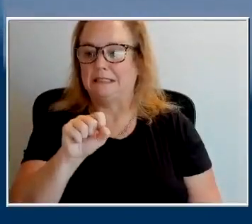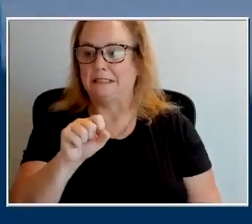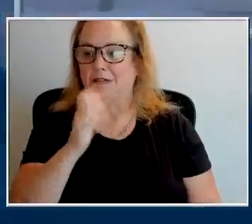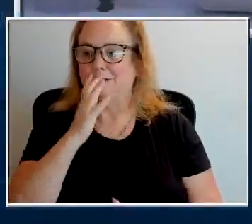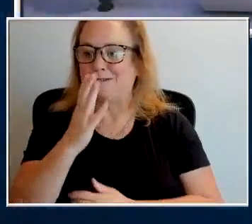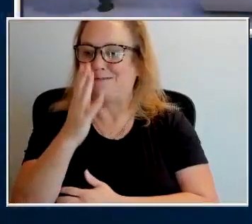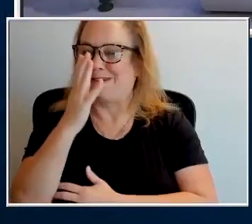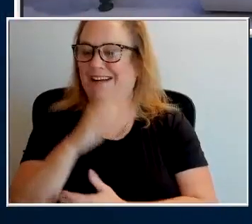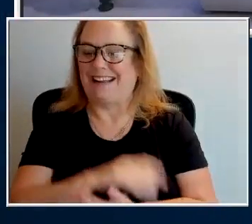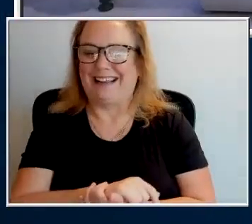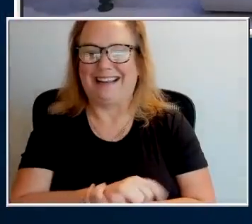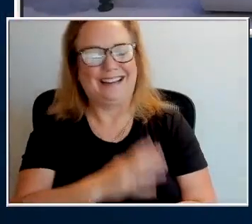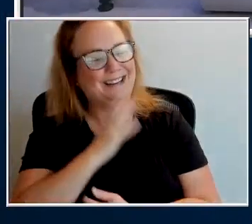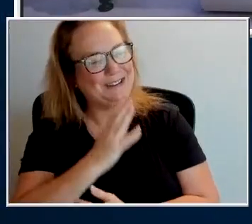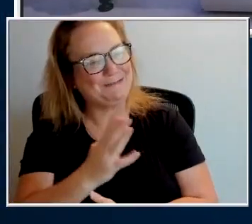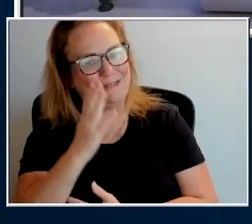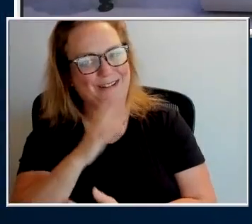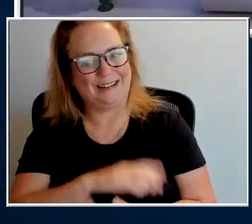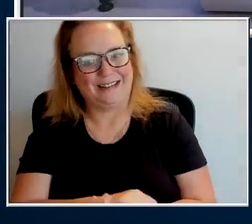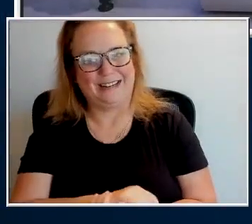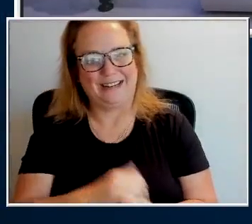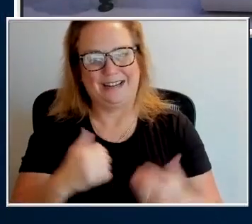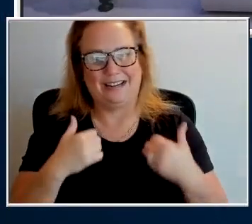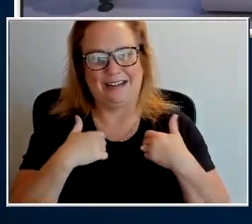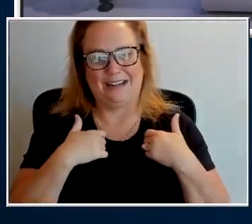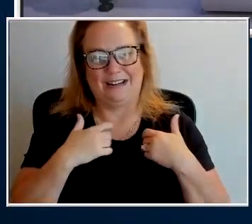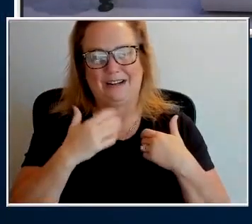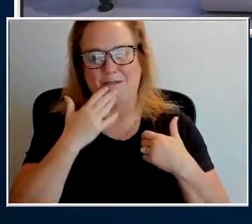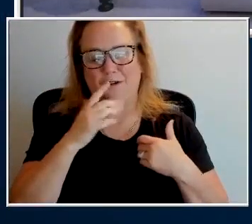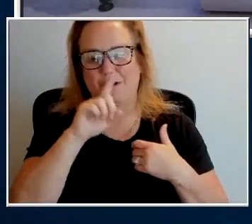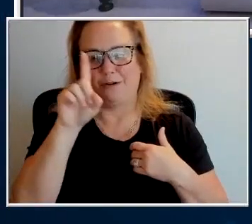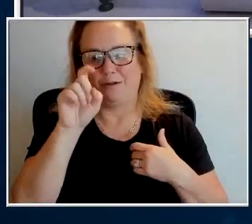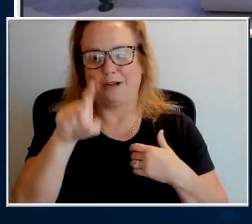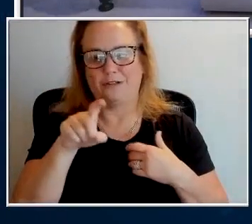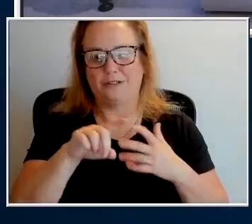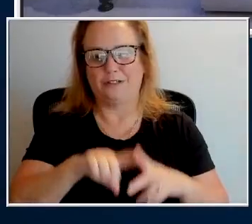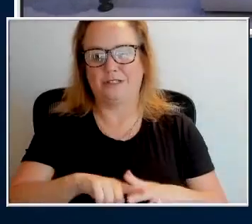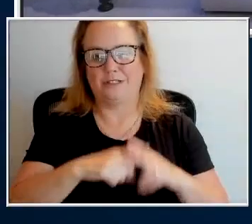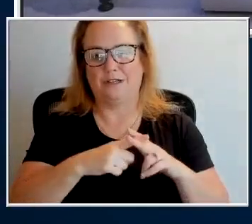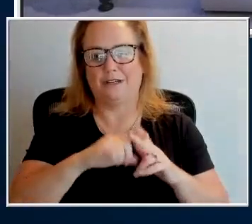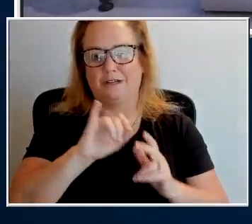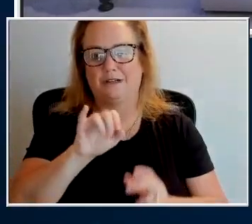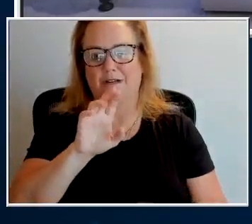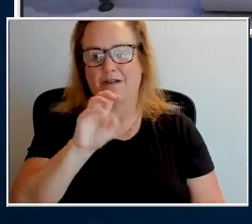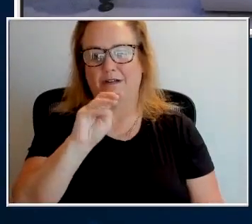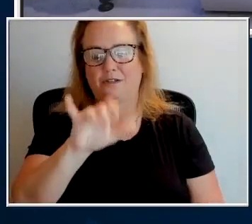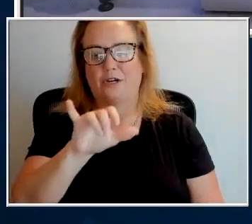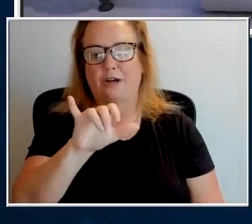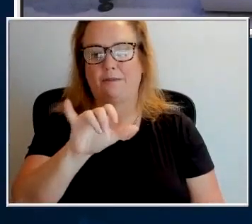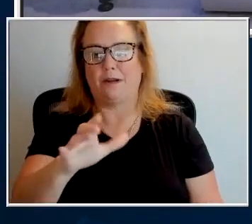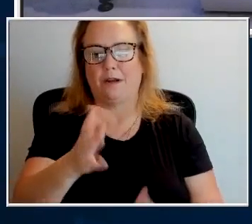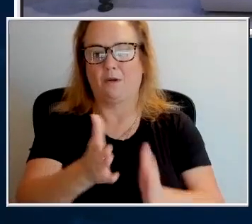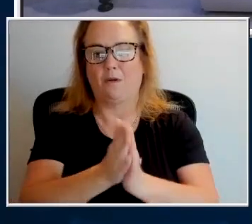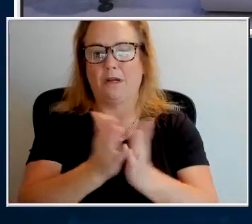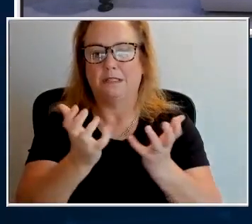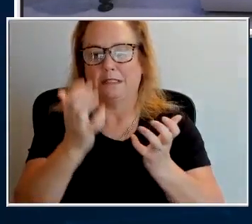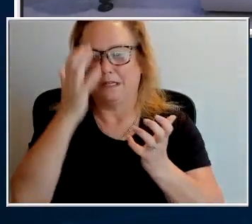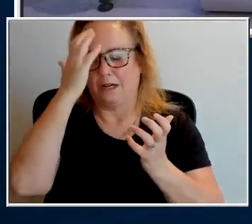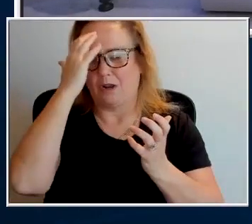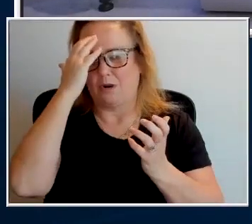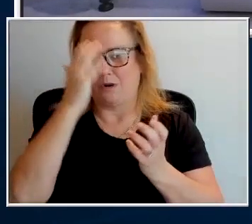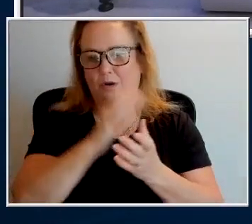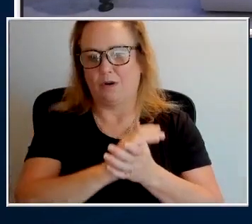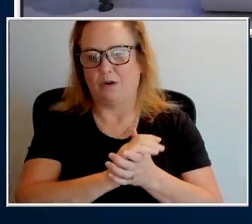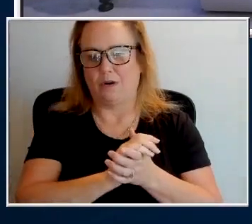morning. Good morning. We have a really good question to kick things off from Jeremy Yenser. Jeremy wants to know, is